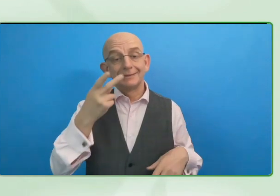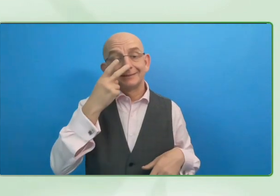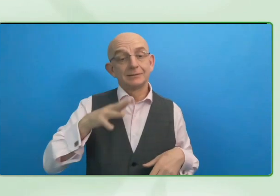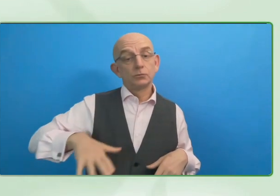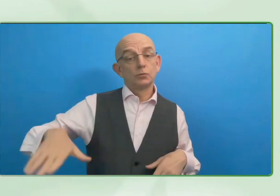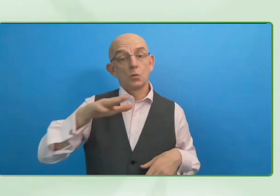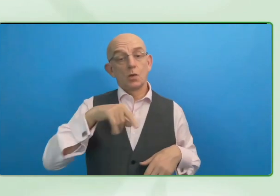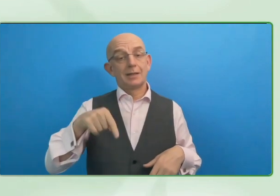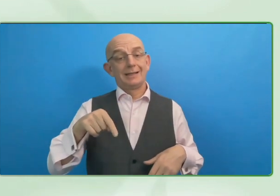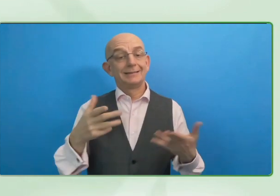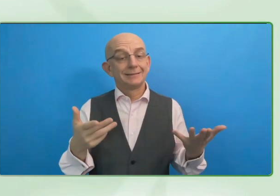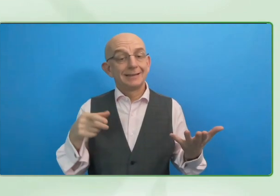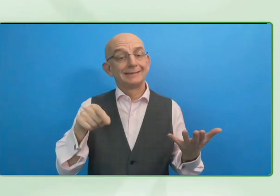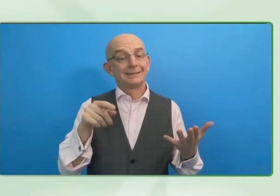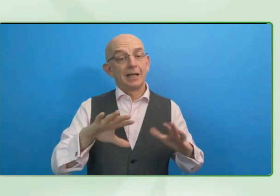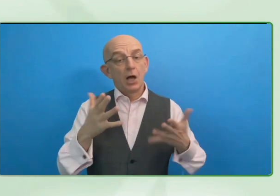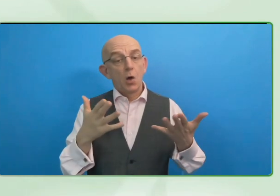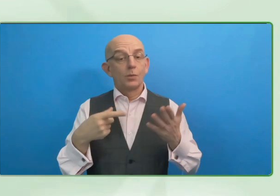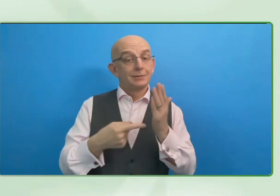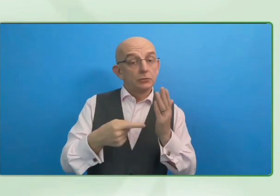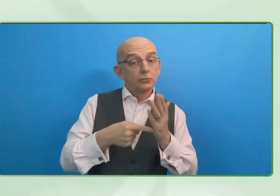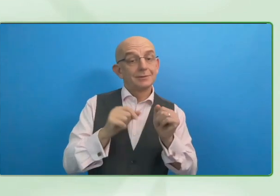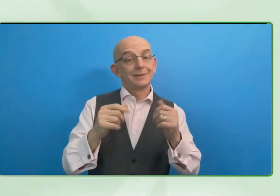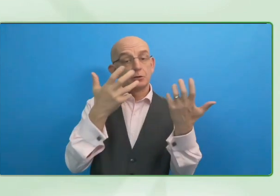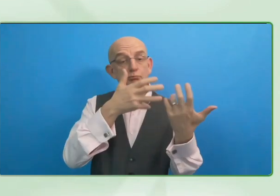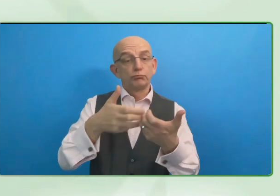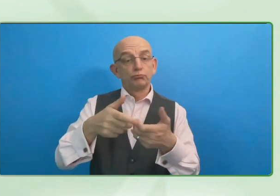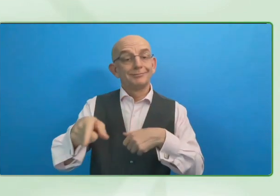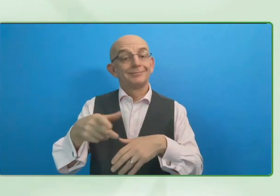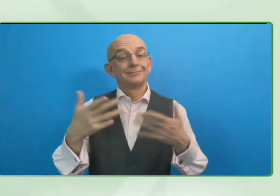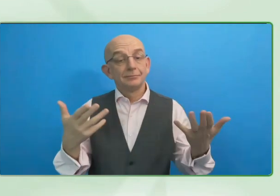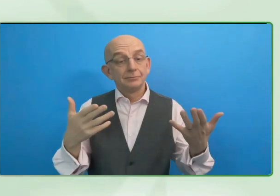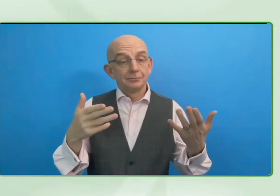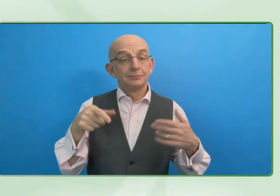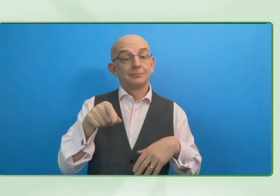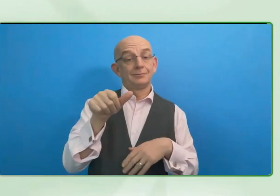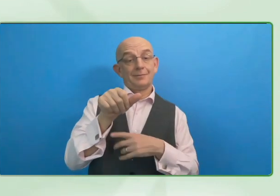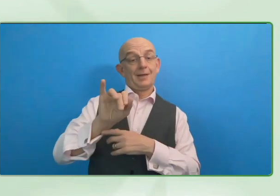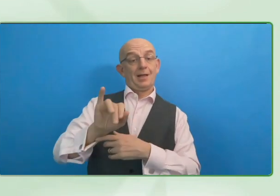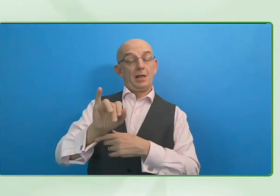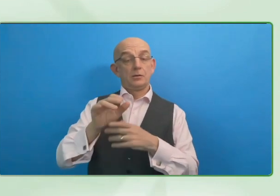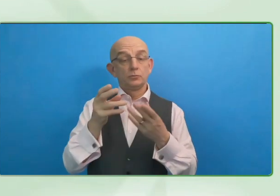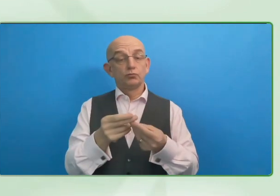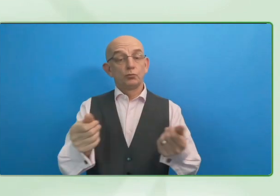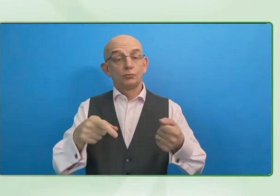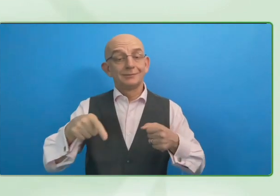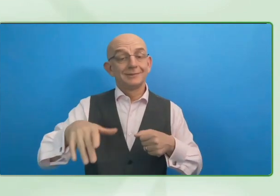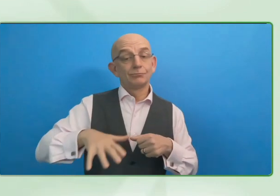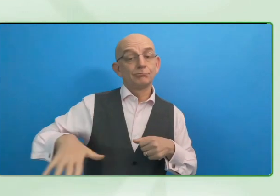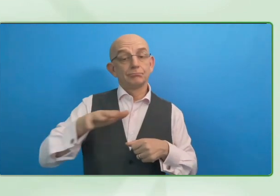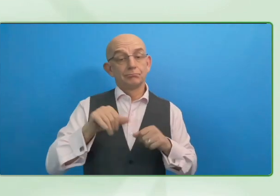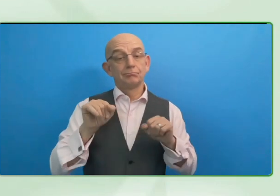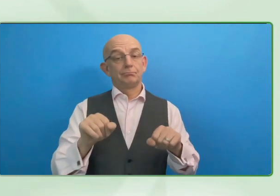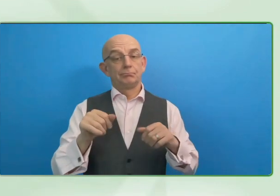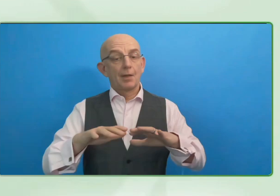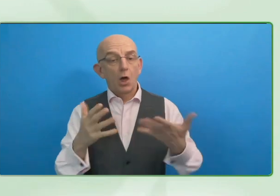how to be a financial stable for them, so they don't remain for the grants, but